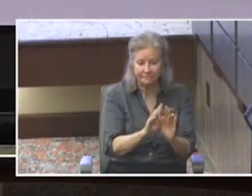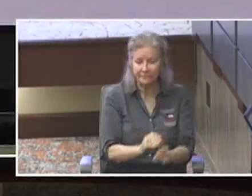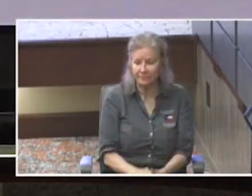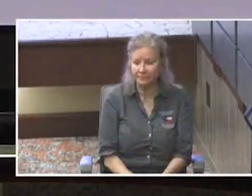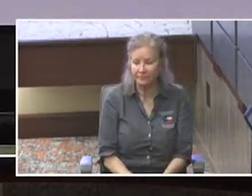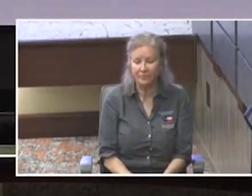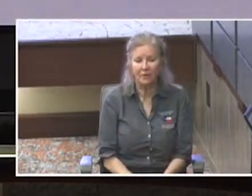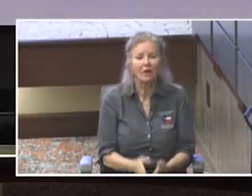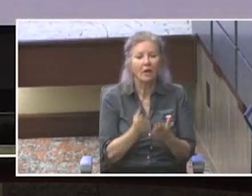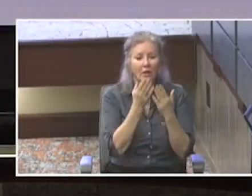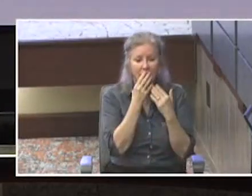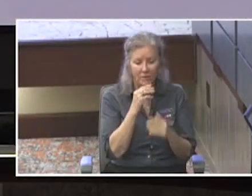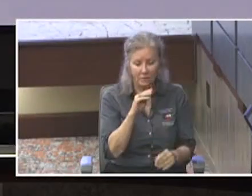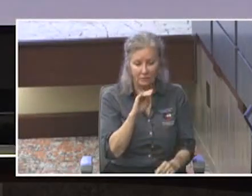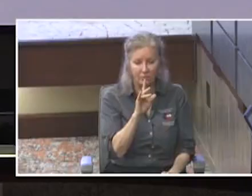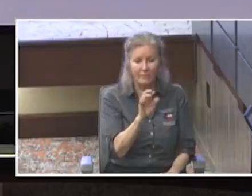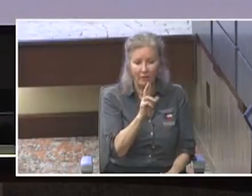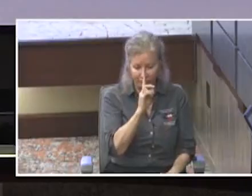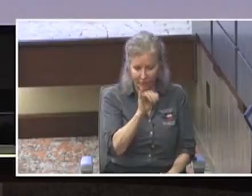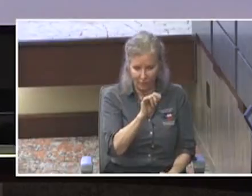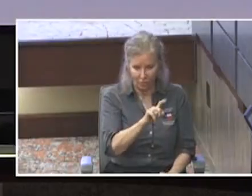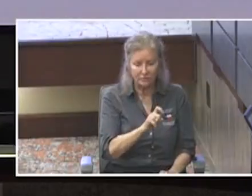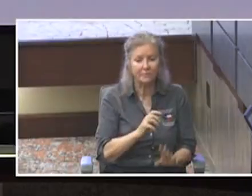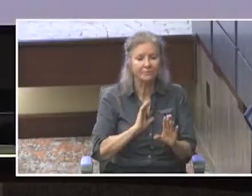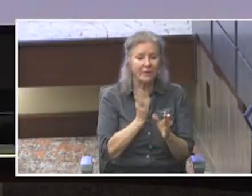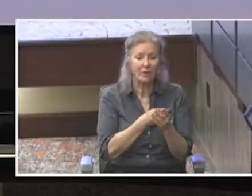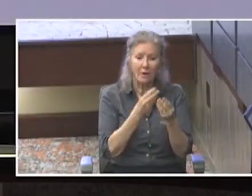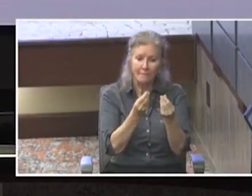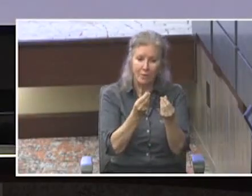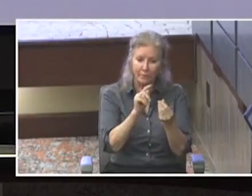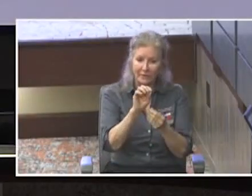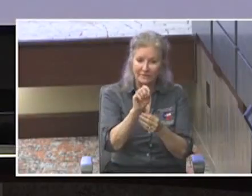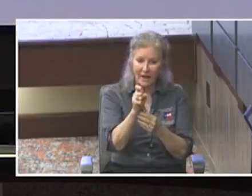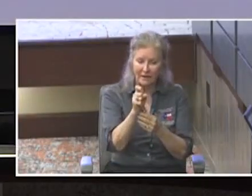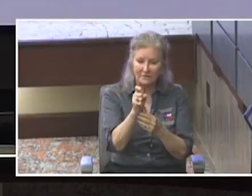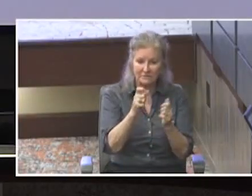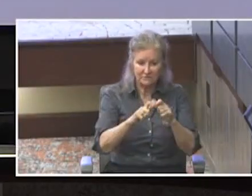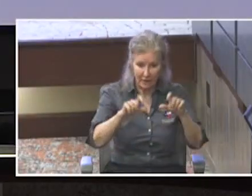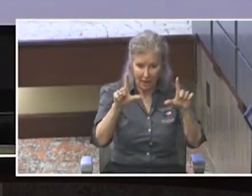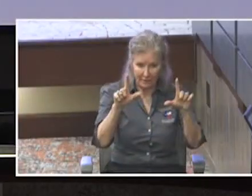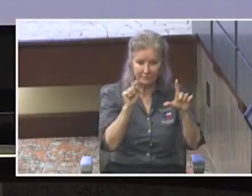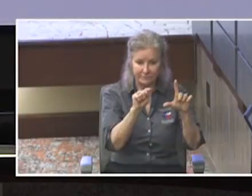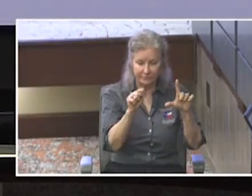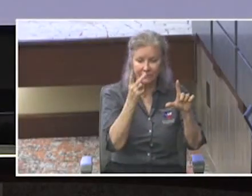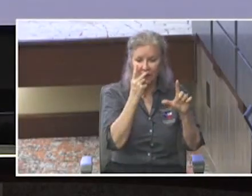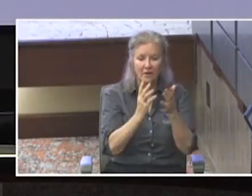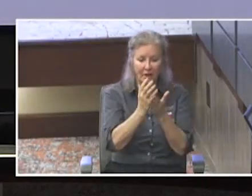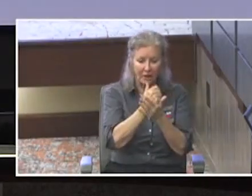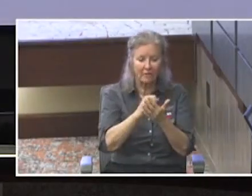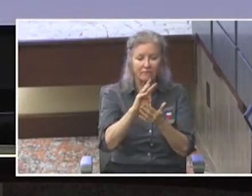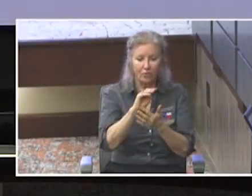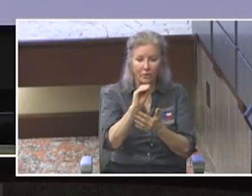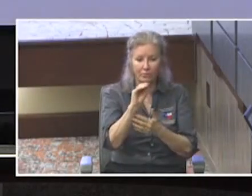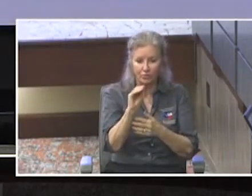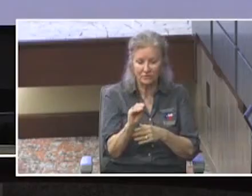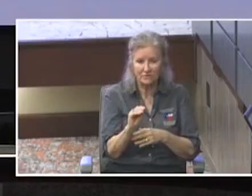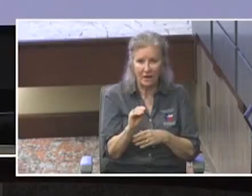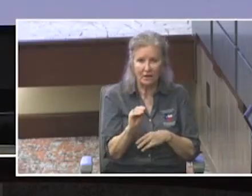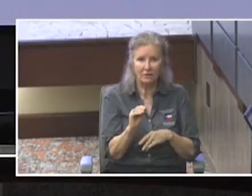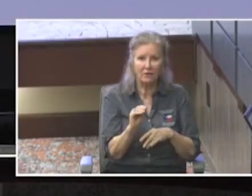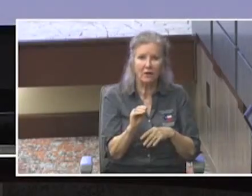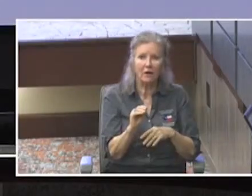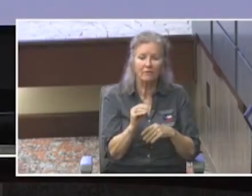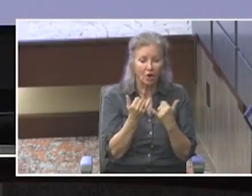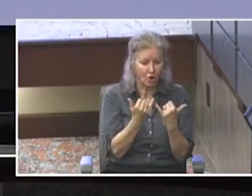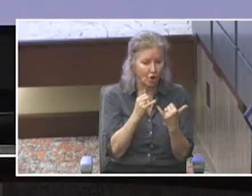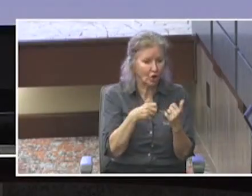Thank you, Mayor, for those questions. Looking at our property tax slide, we've collected 40% of